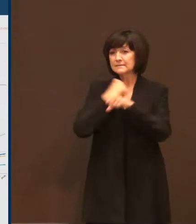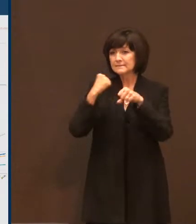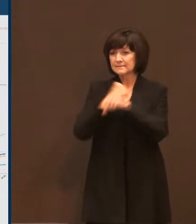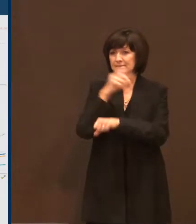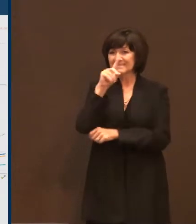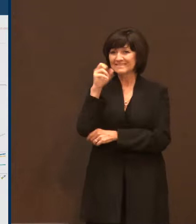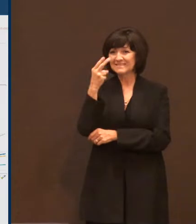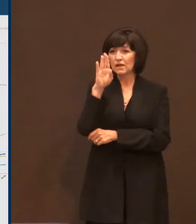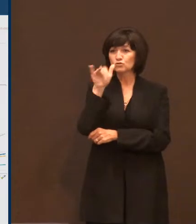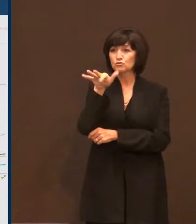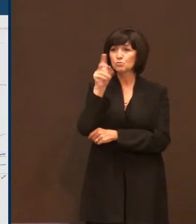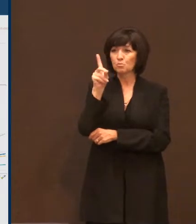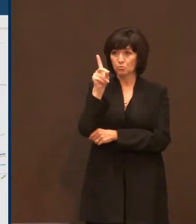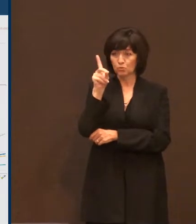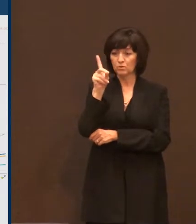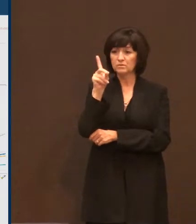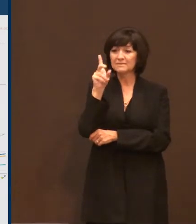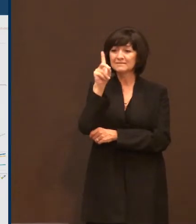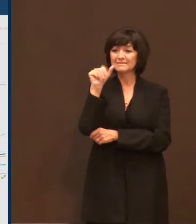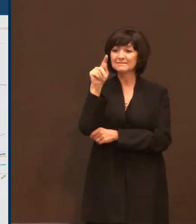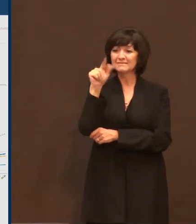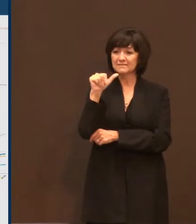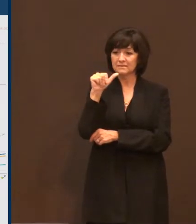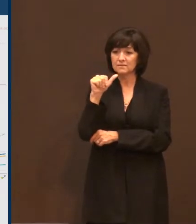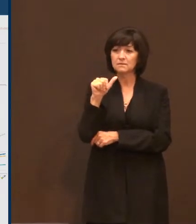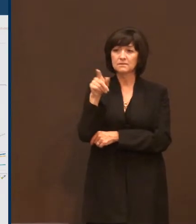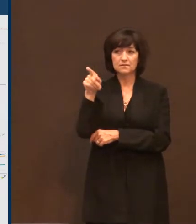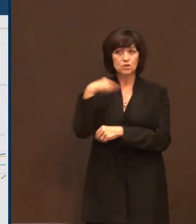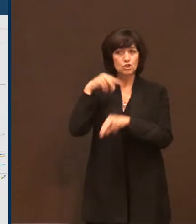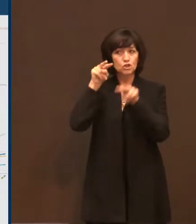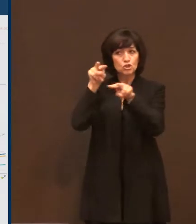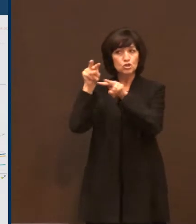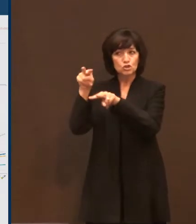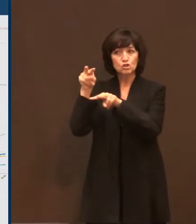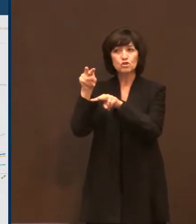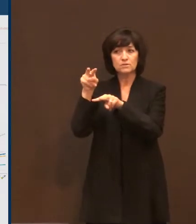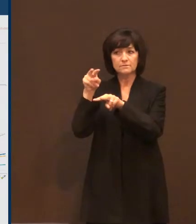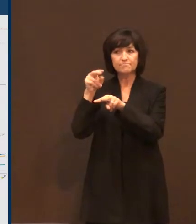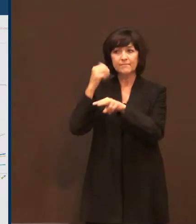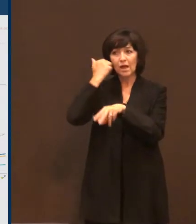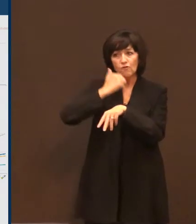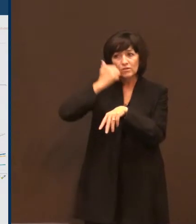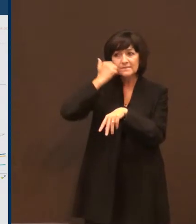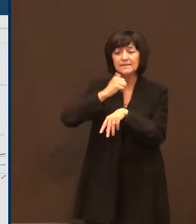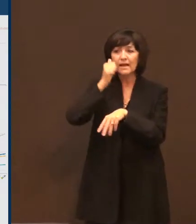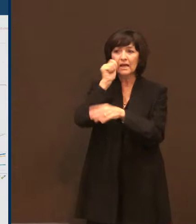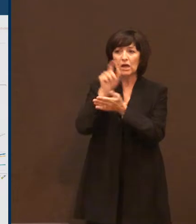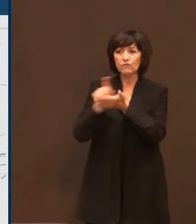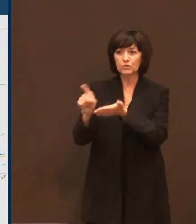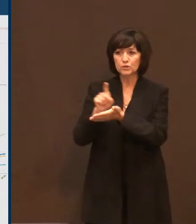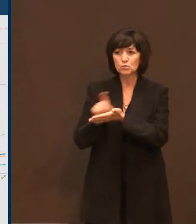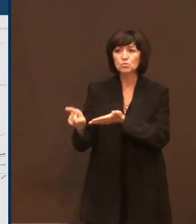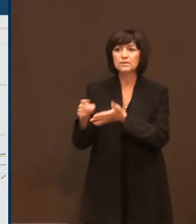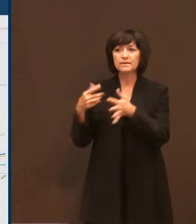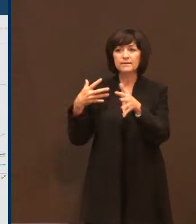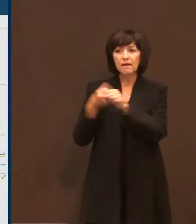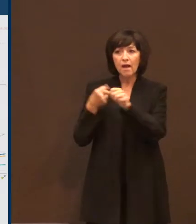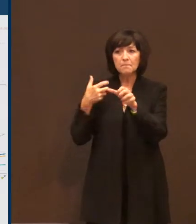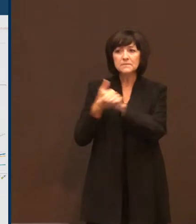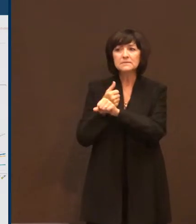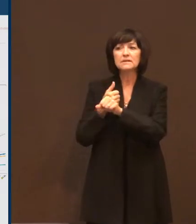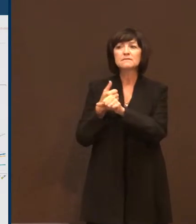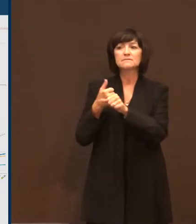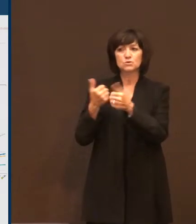look at each day and certainly each week in our update here in this press conference. And